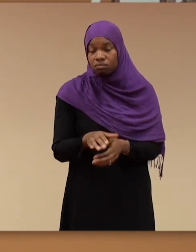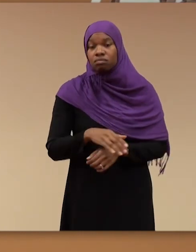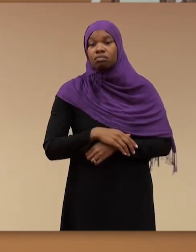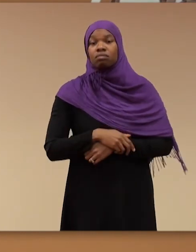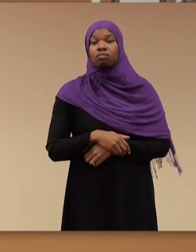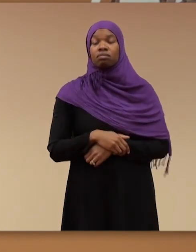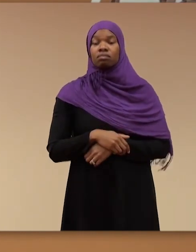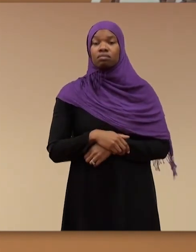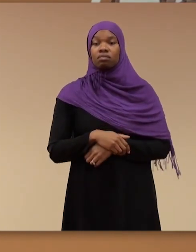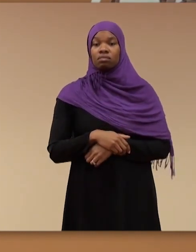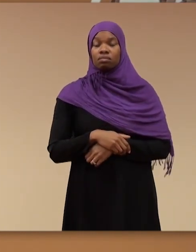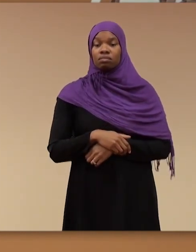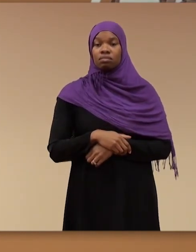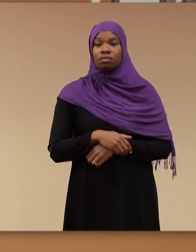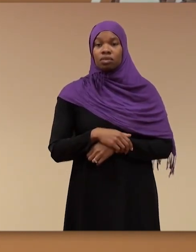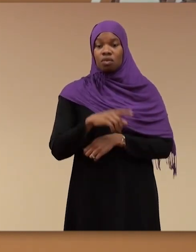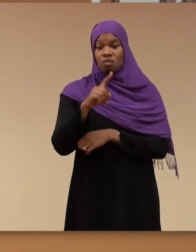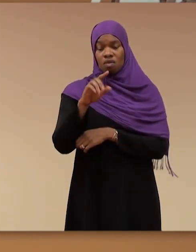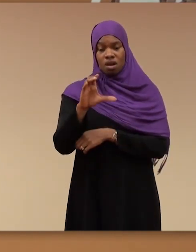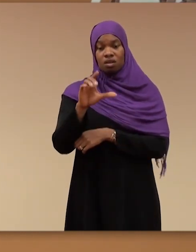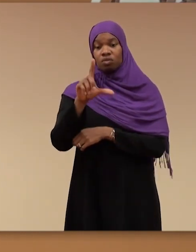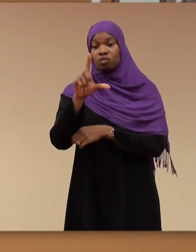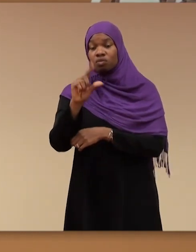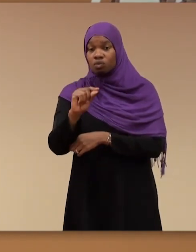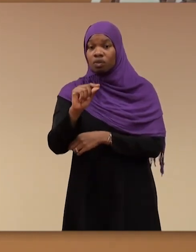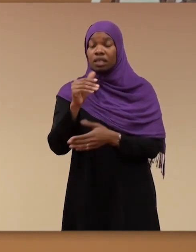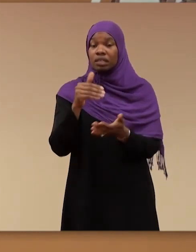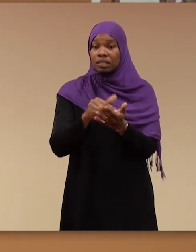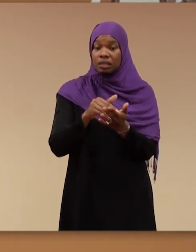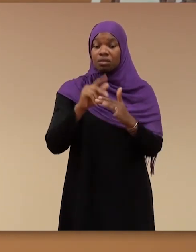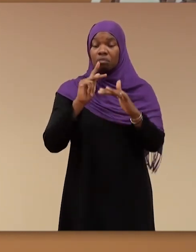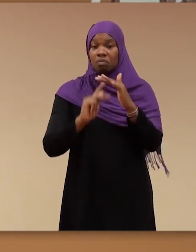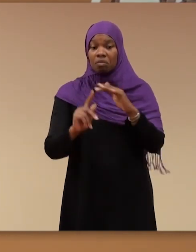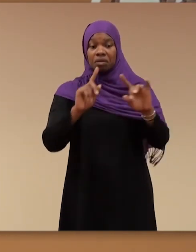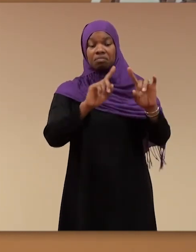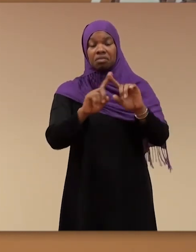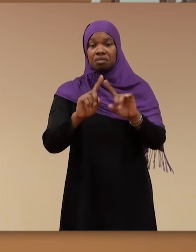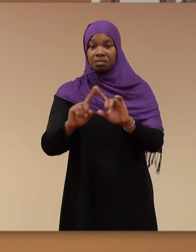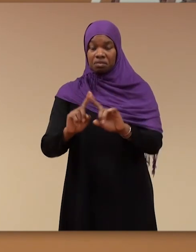120,000 prophets. We don't badmouth any of them. We respect the